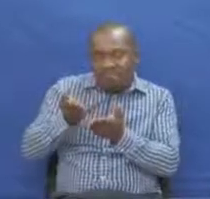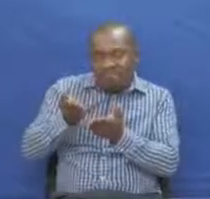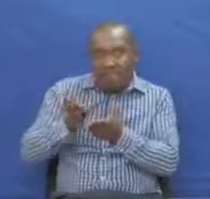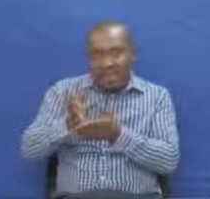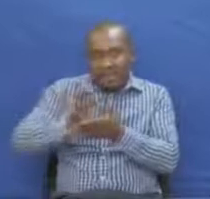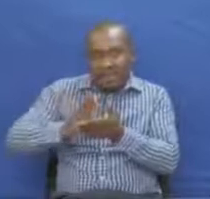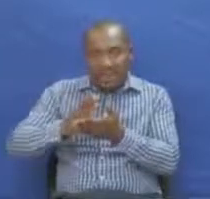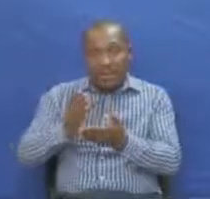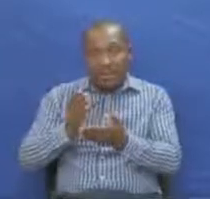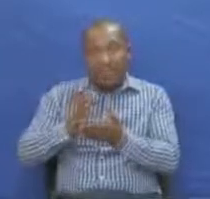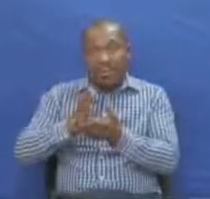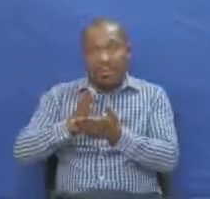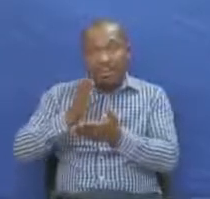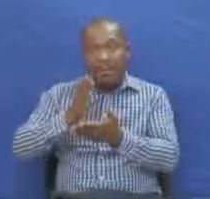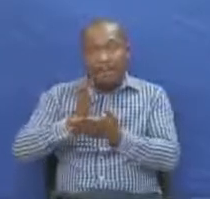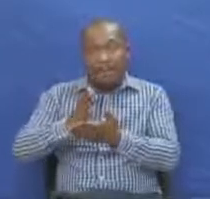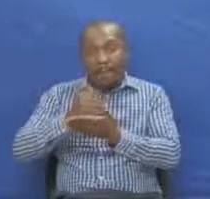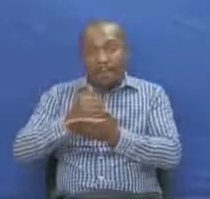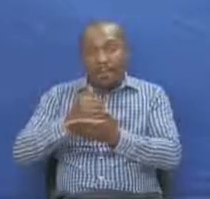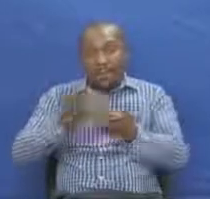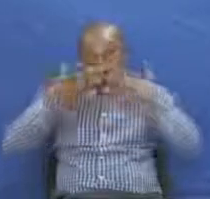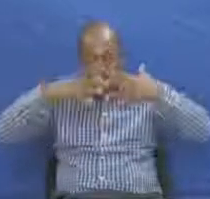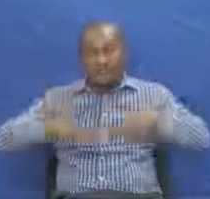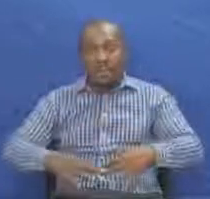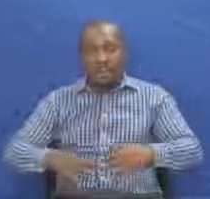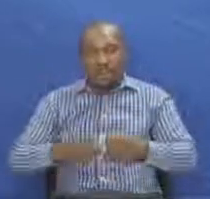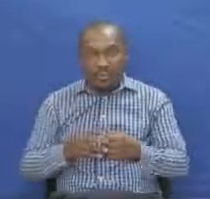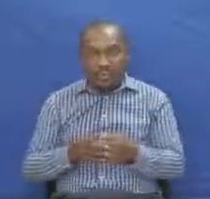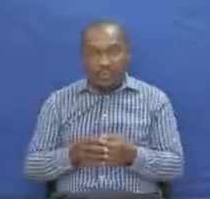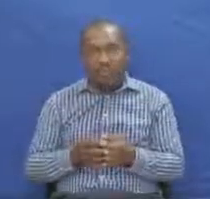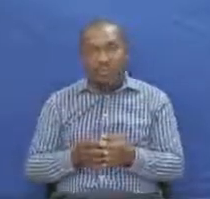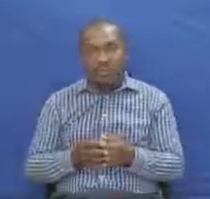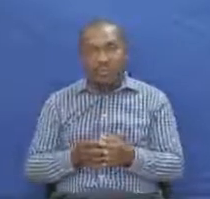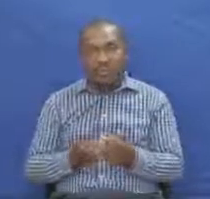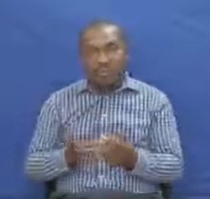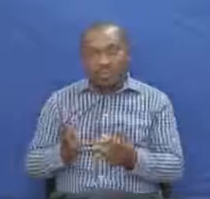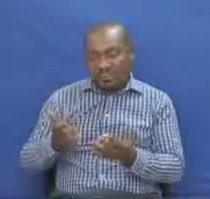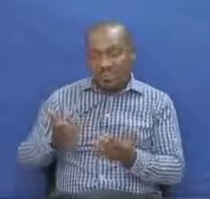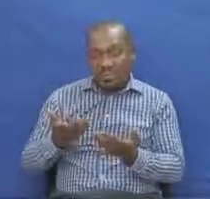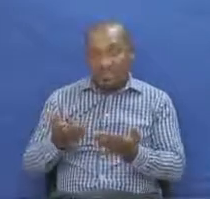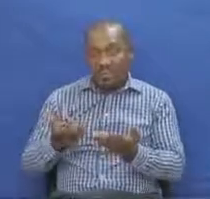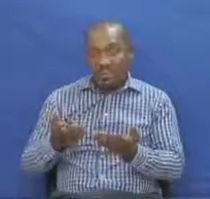In a certain part of the body. E.g., for example, in plants.